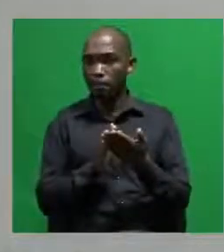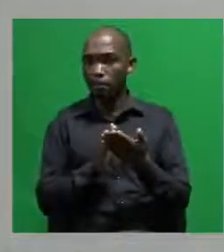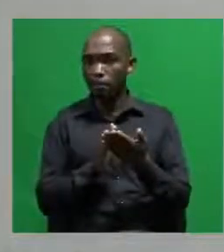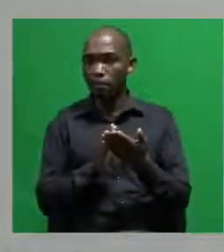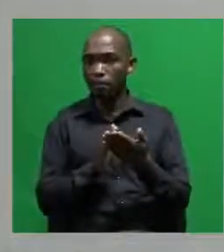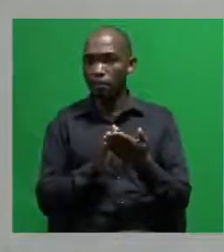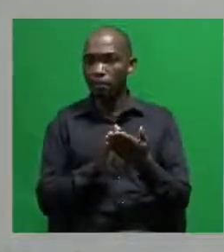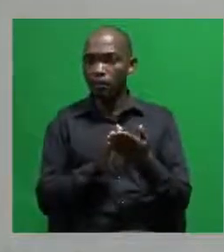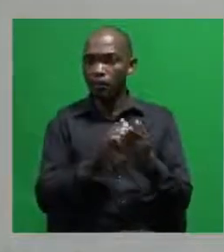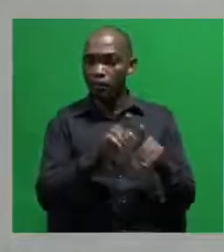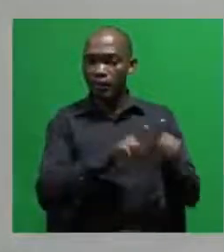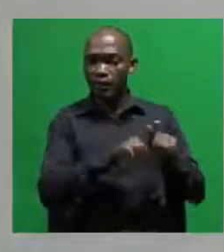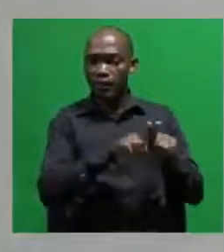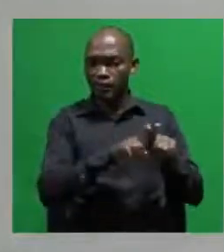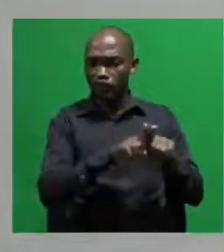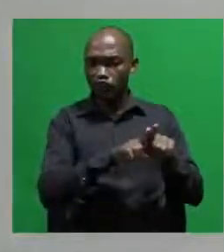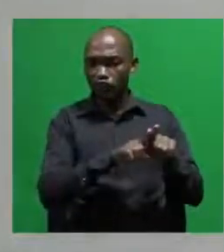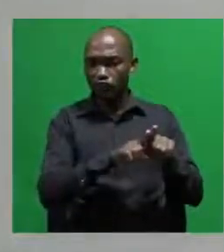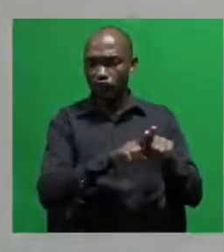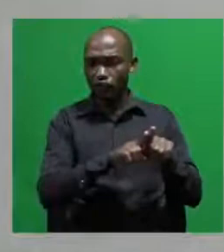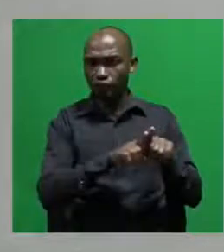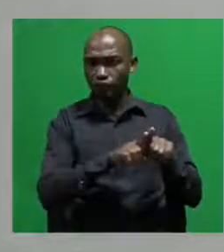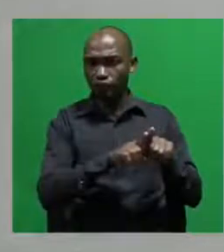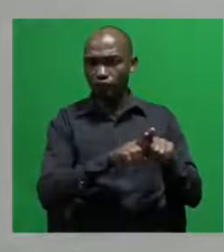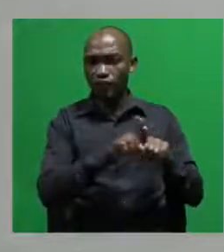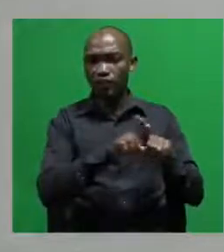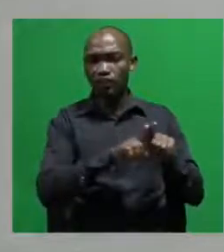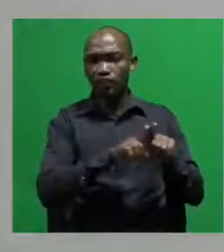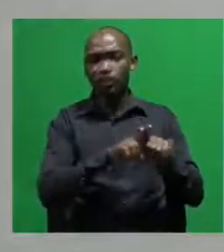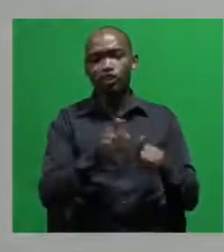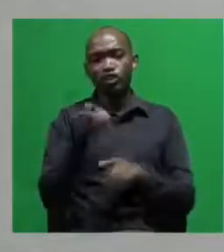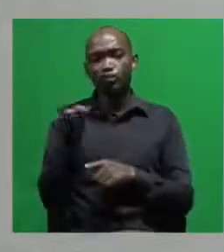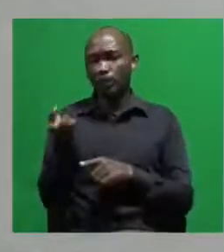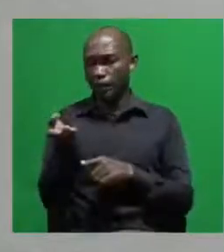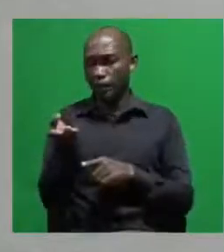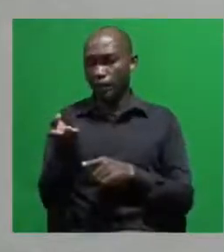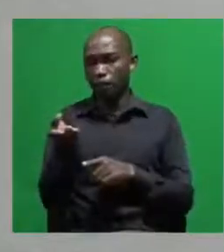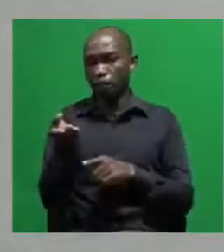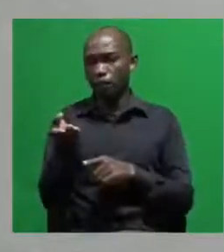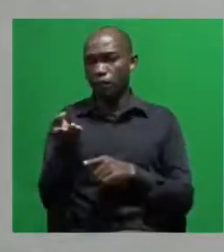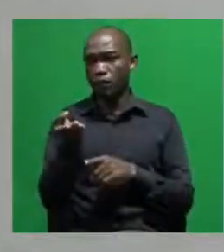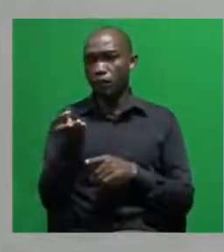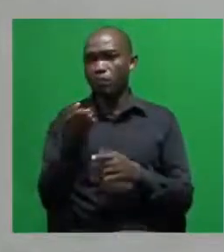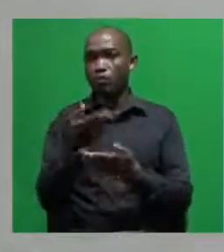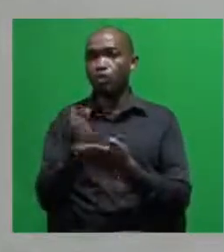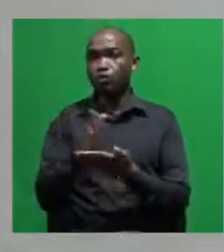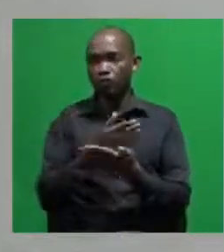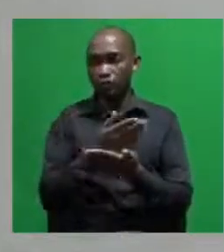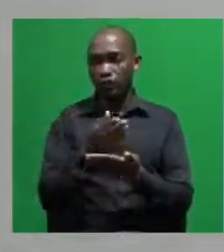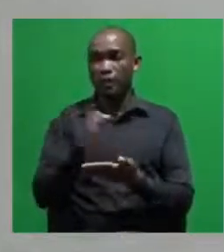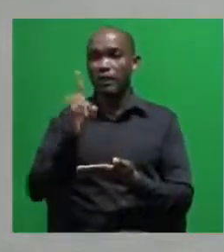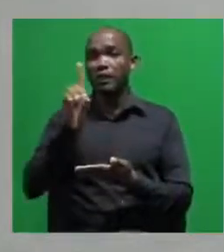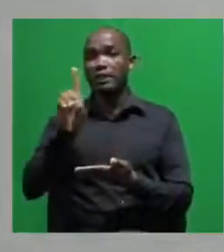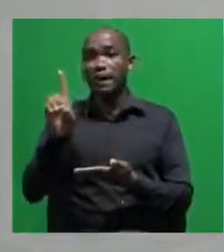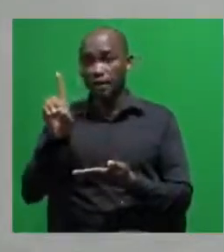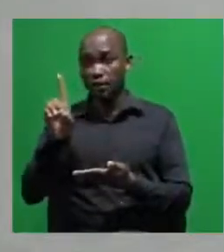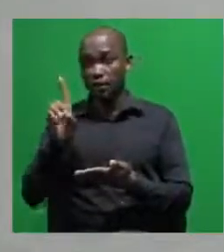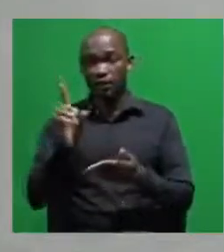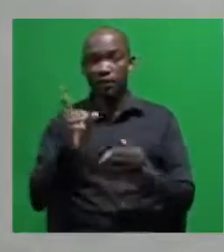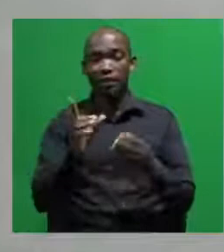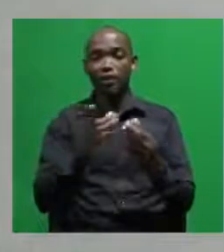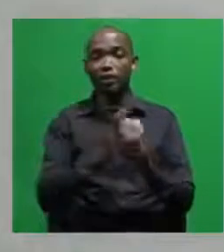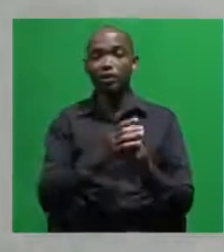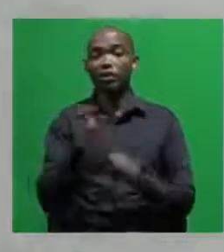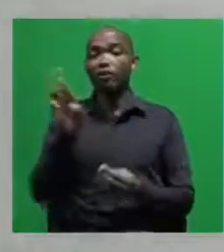radius. Who is ready to tell us? Okay? Thank